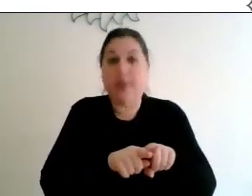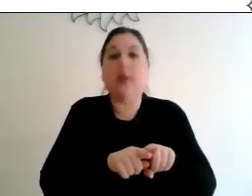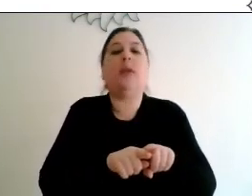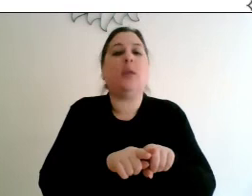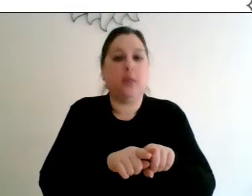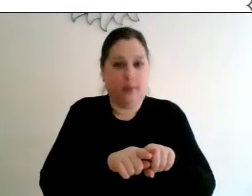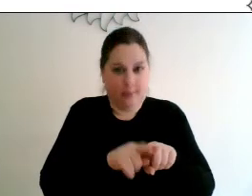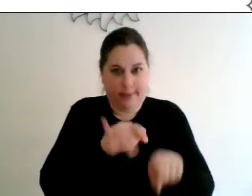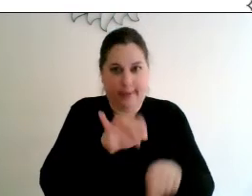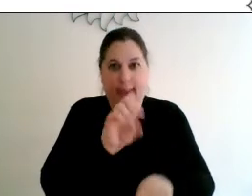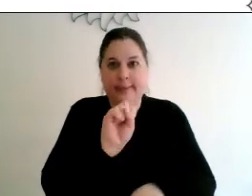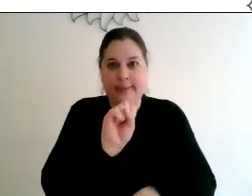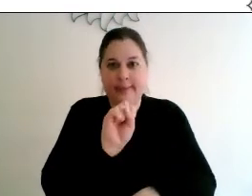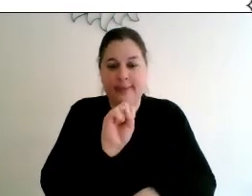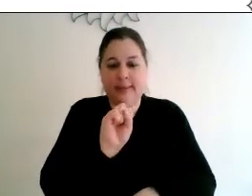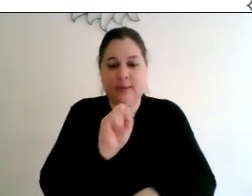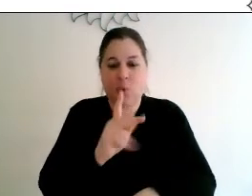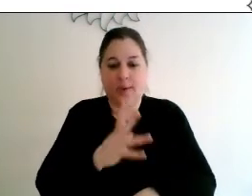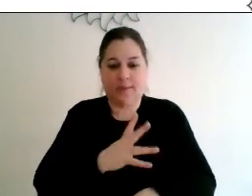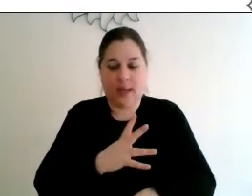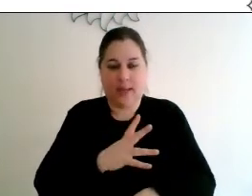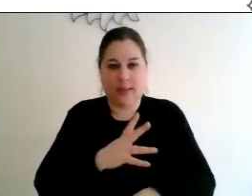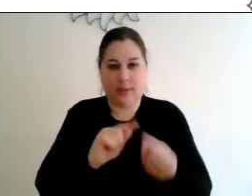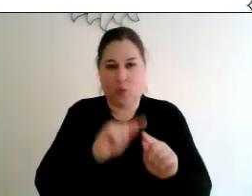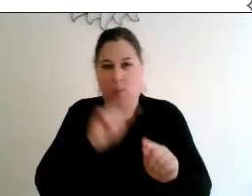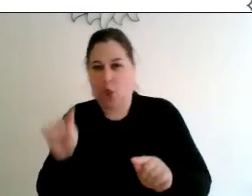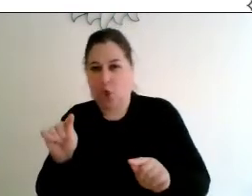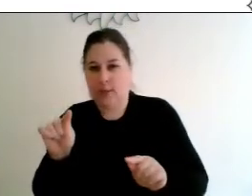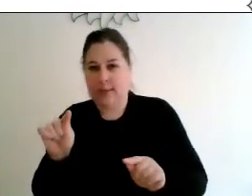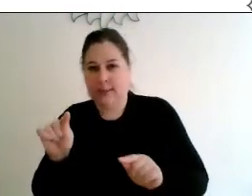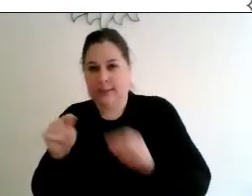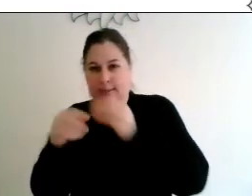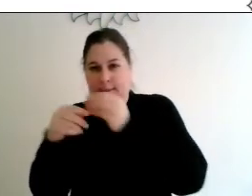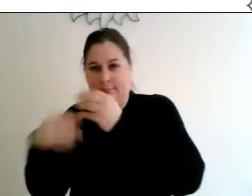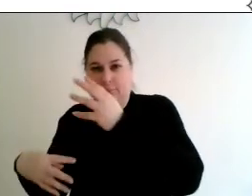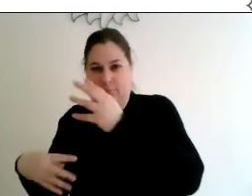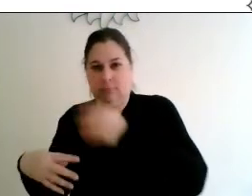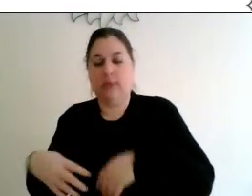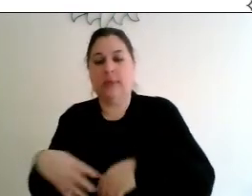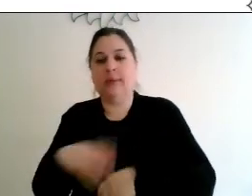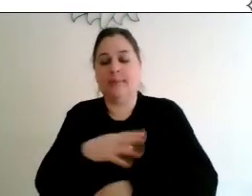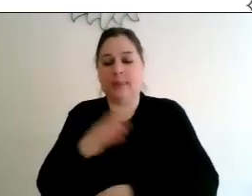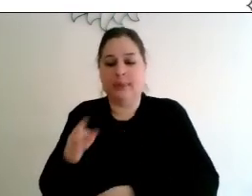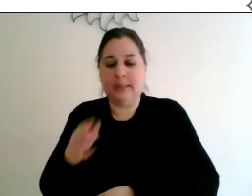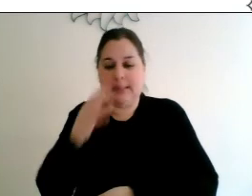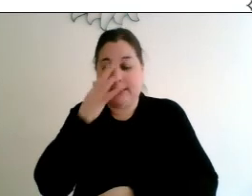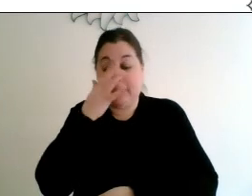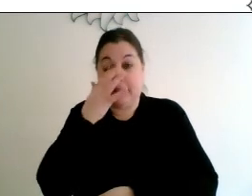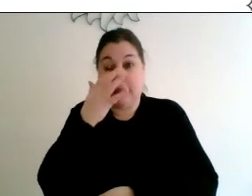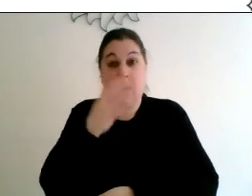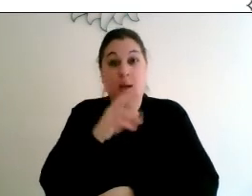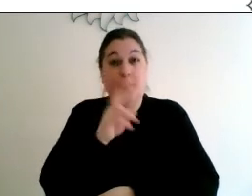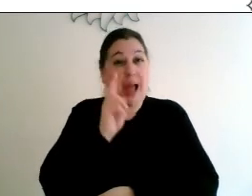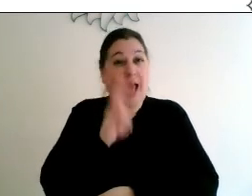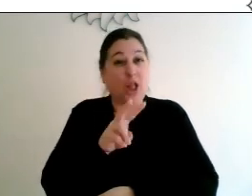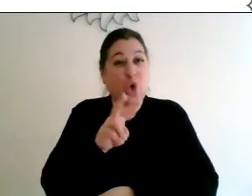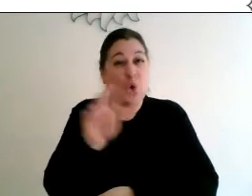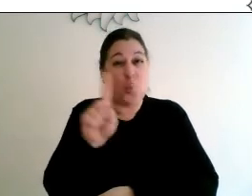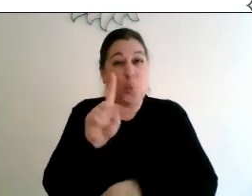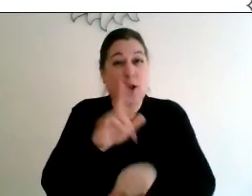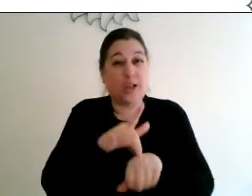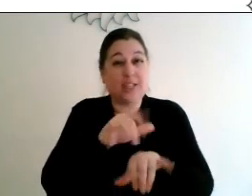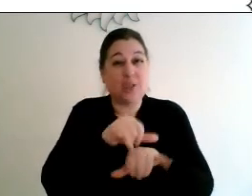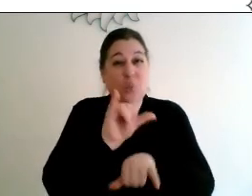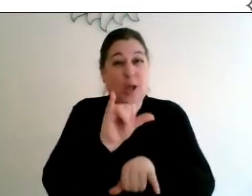going here. Now, do they have the same y-intercept? No, they're different. Different.